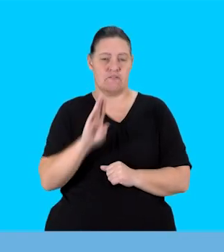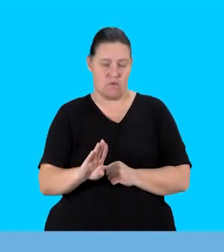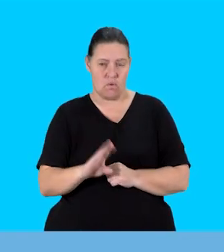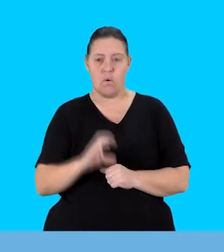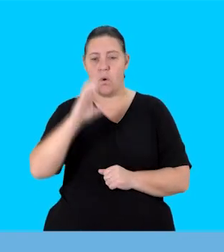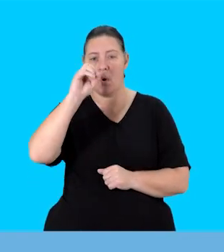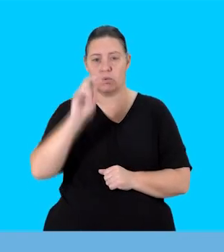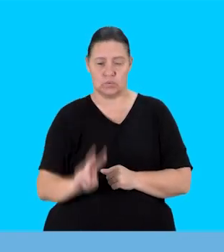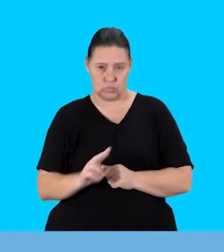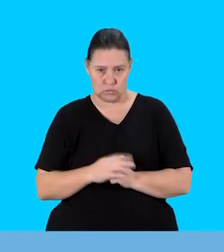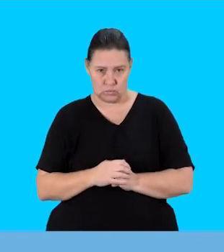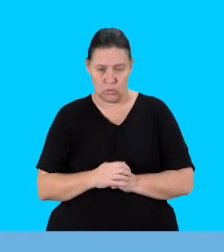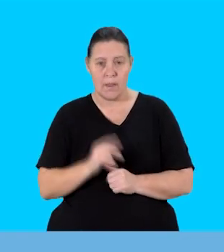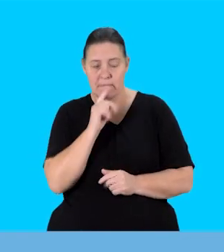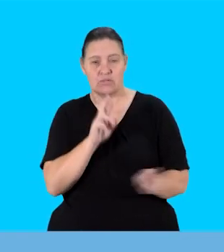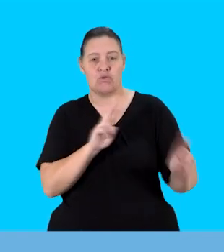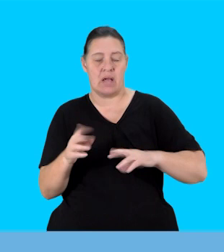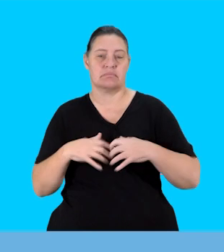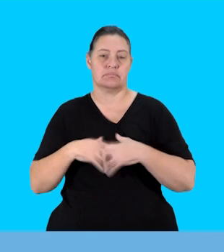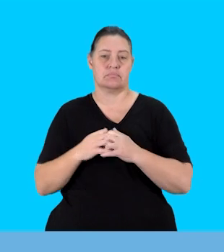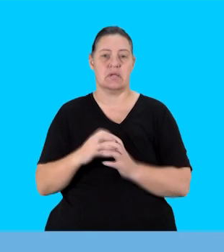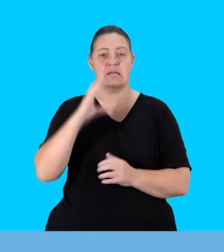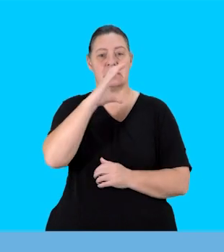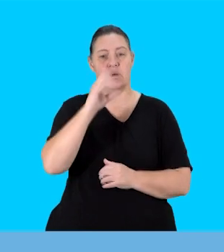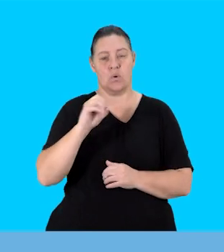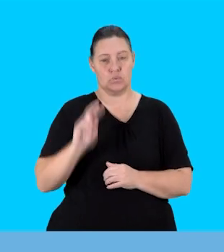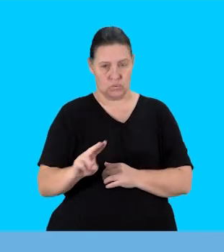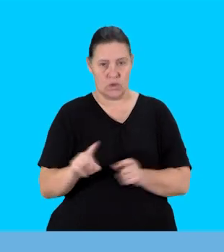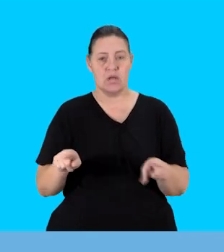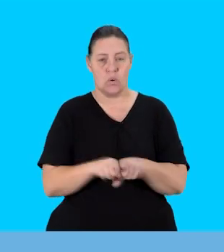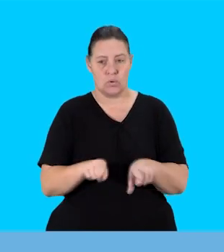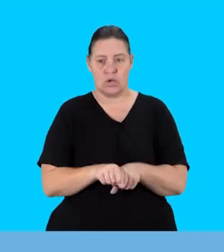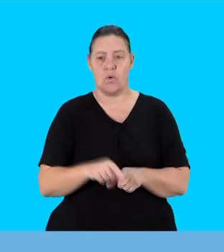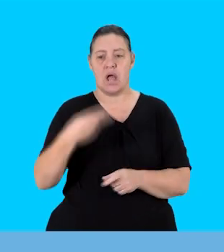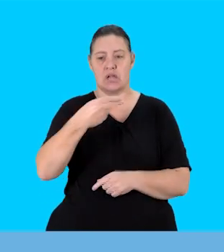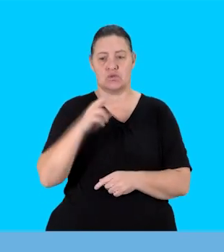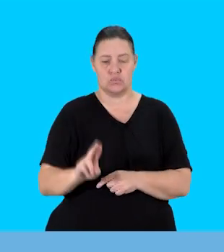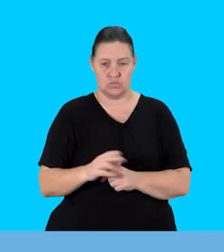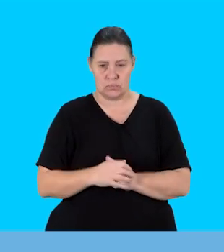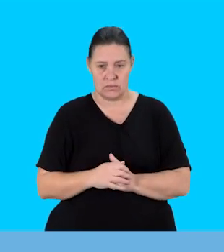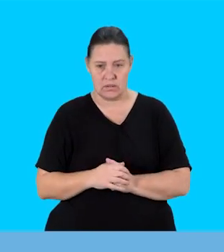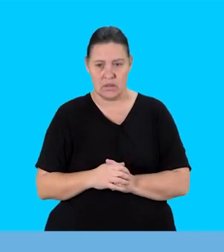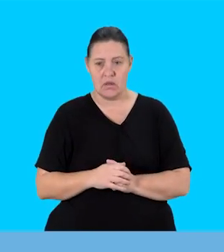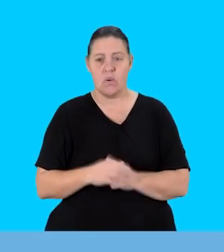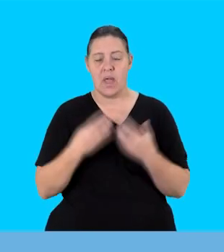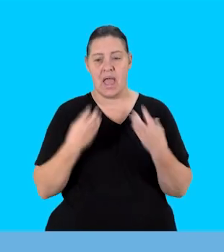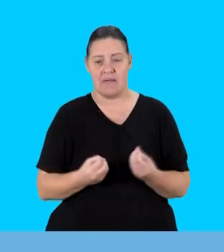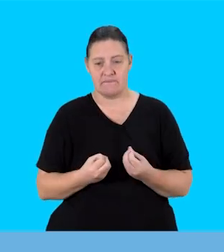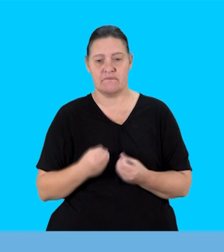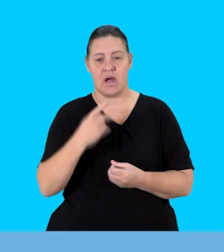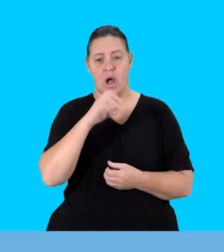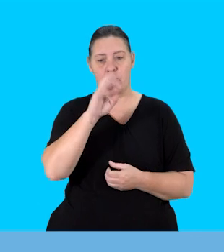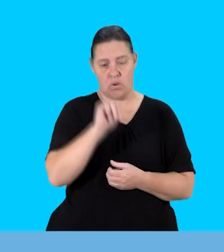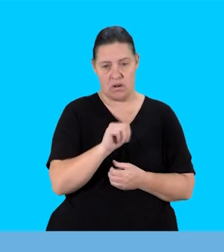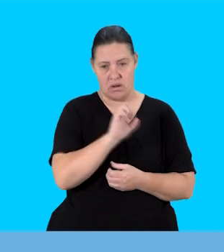CH4, we have O2, which is going to react to form CO2 and H2. If you were to check, we have